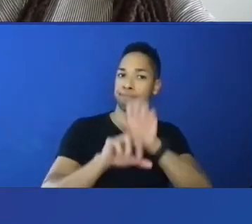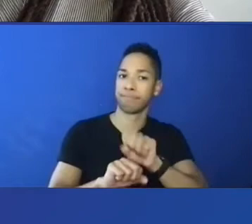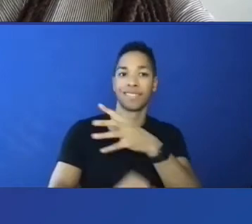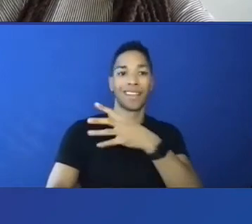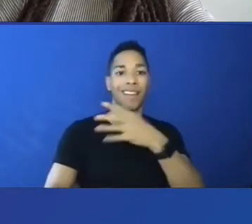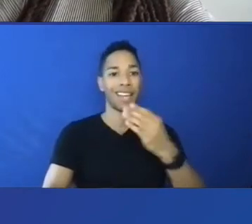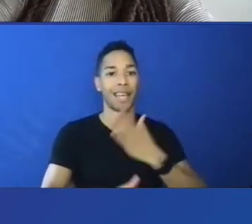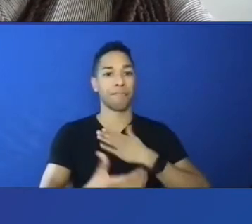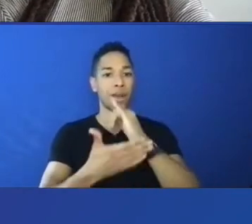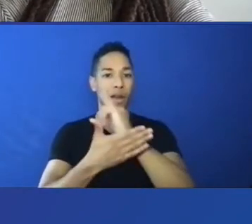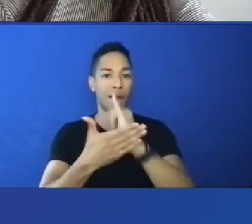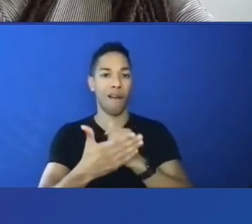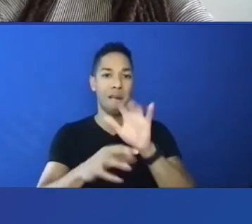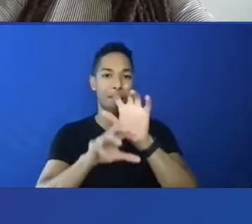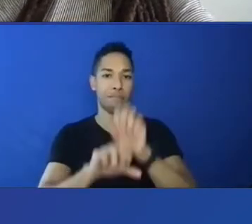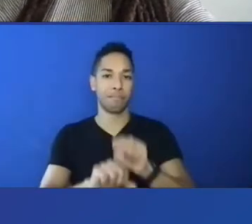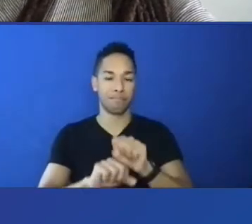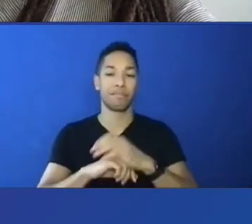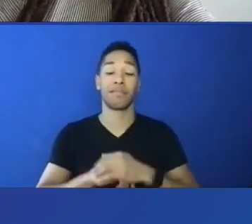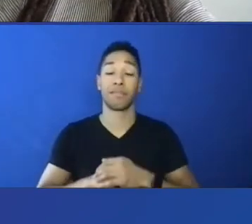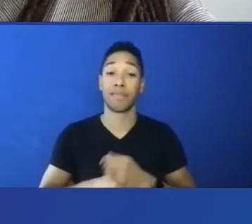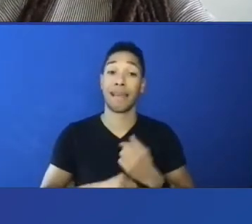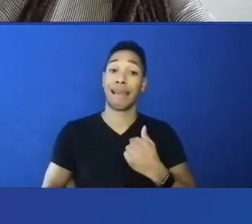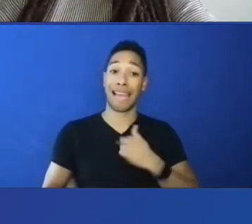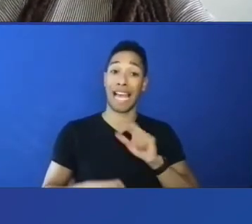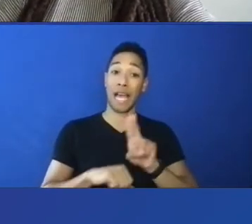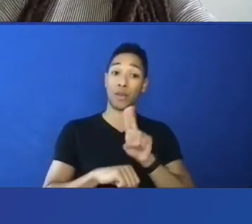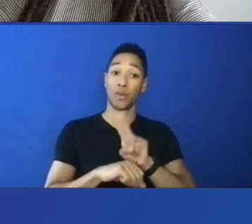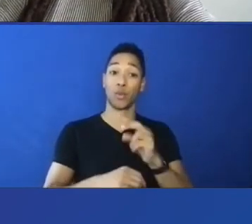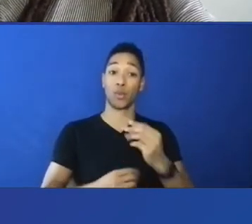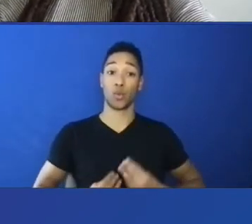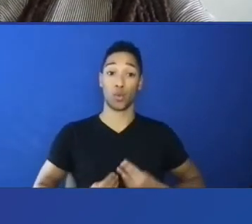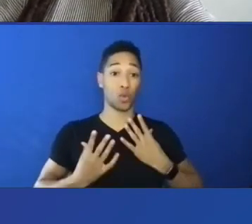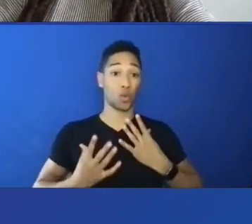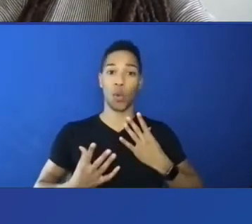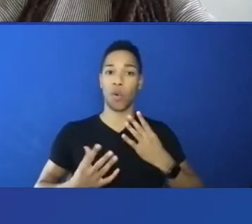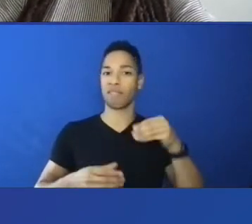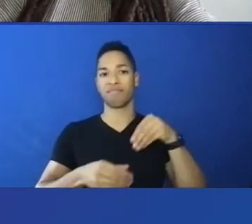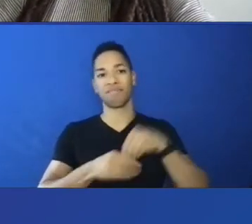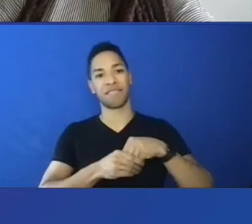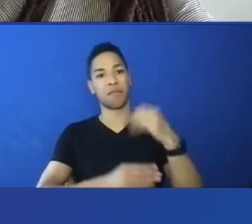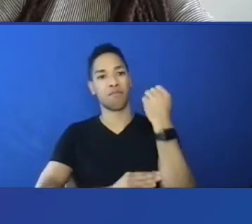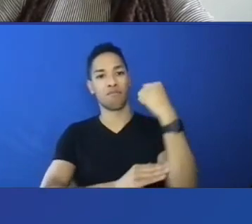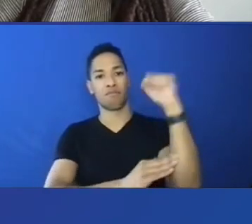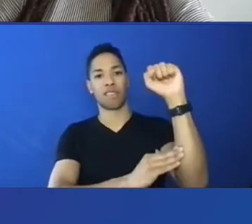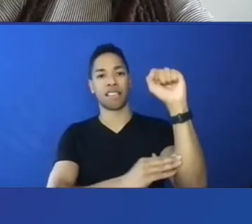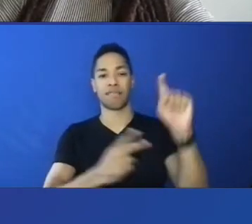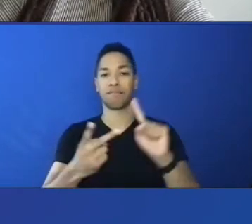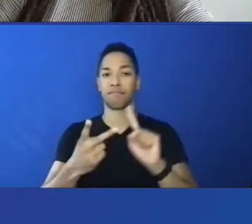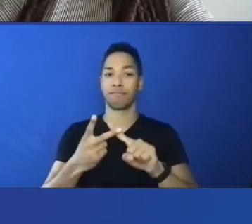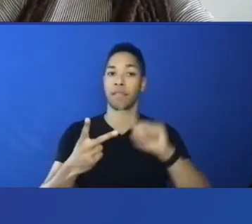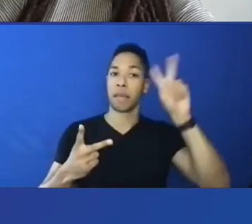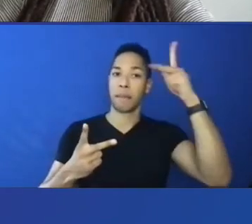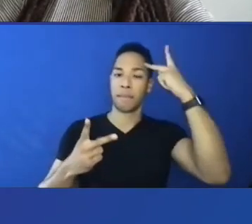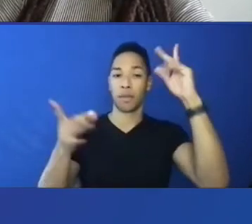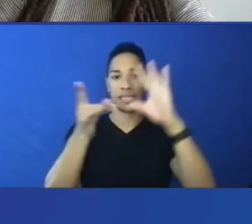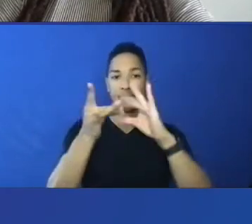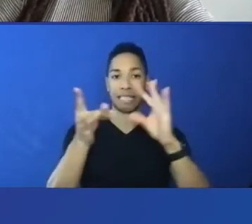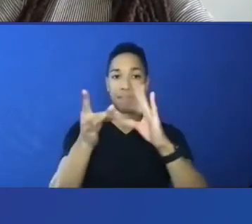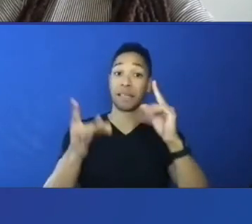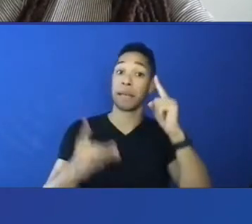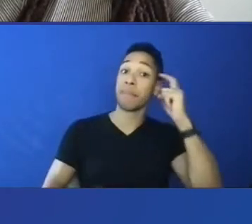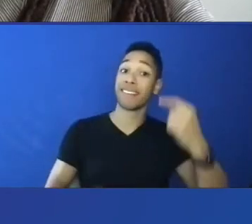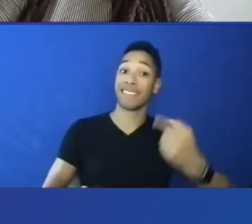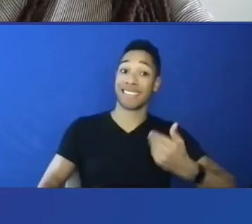process. It's also, I use joy as protest and I use joy as a political statement because I